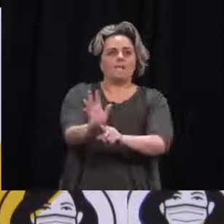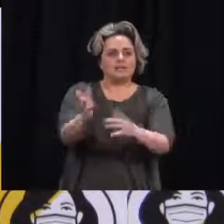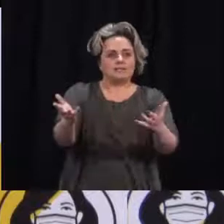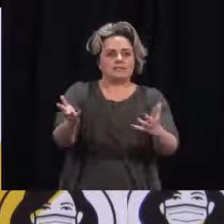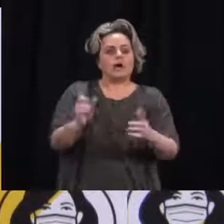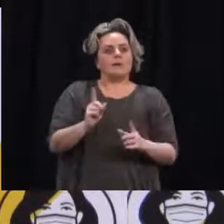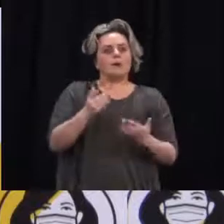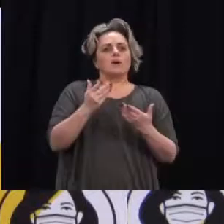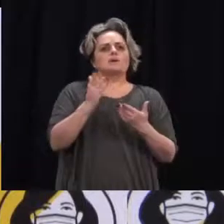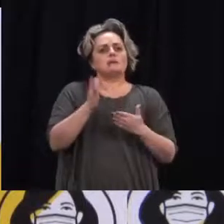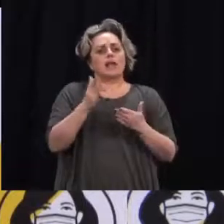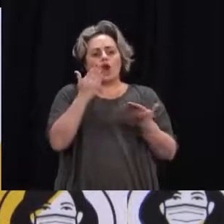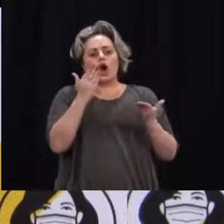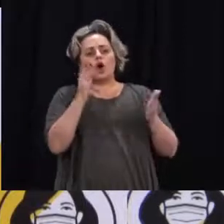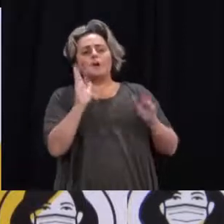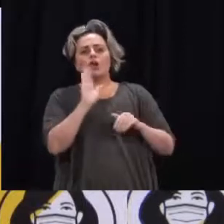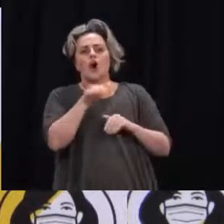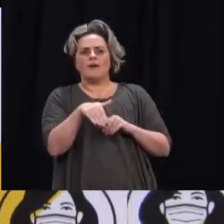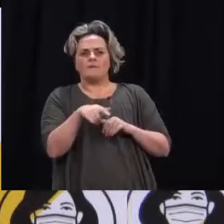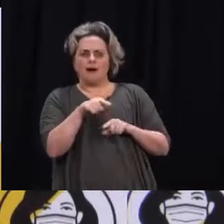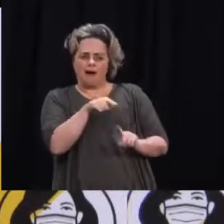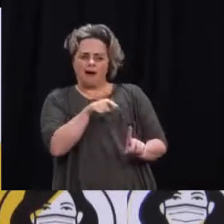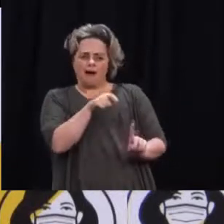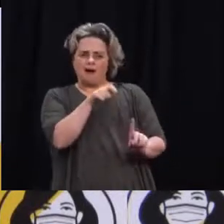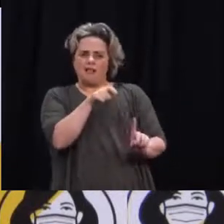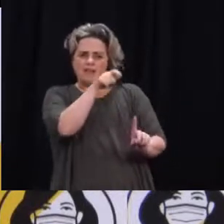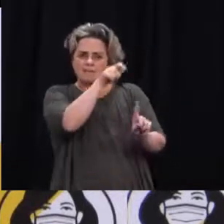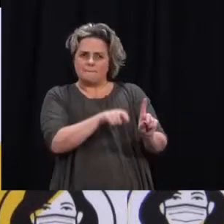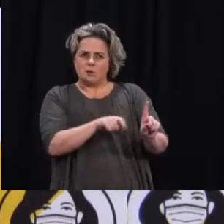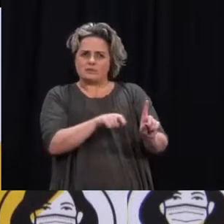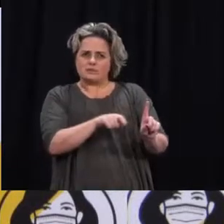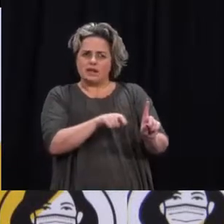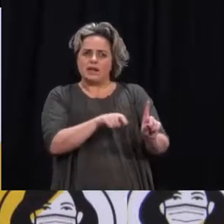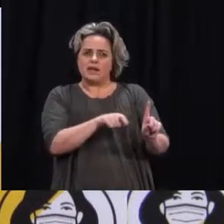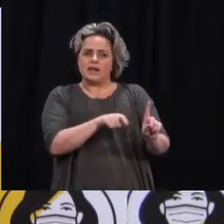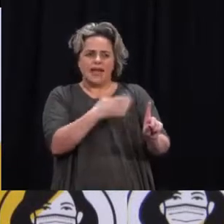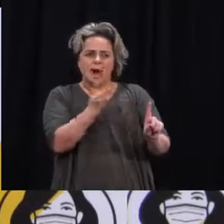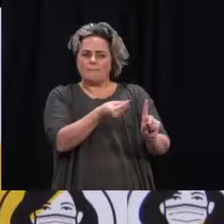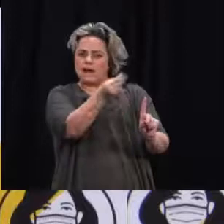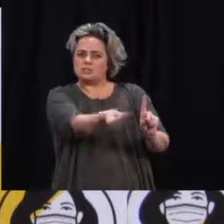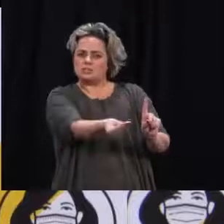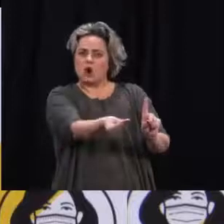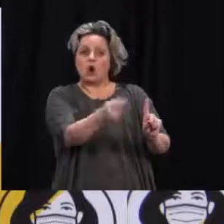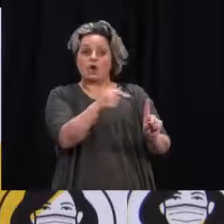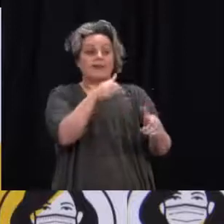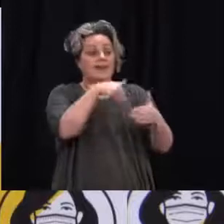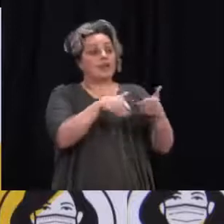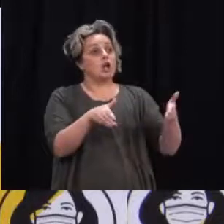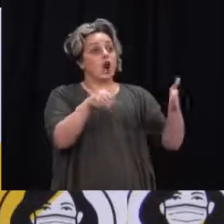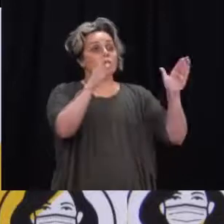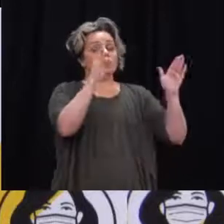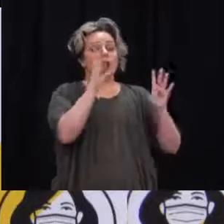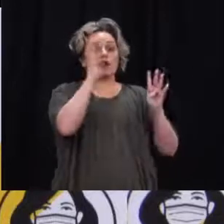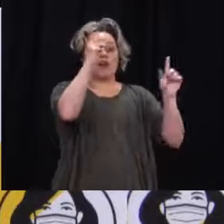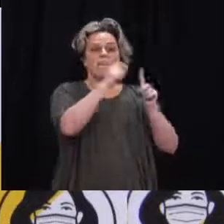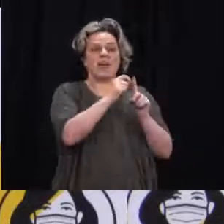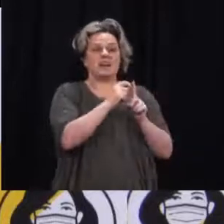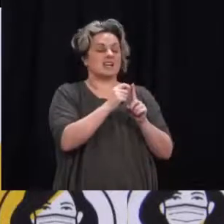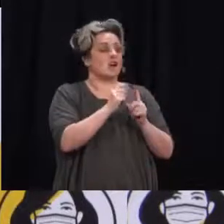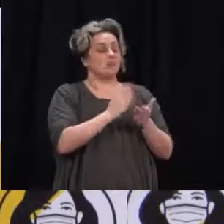still open-minded about how the virus got from the person who was in the hotel, the Crown Plaza, for quite a